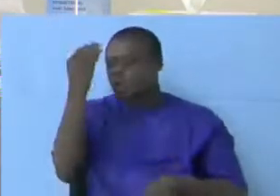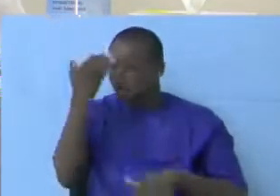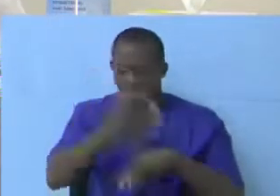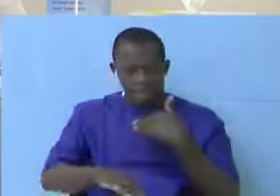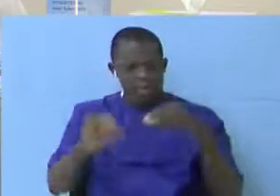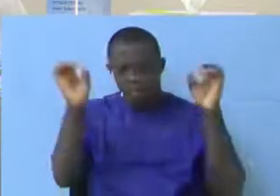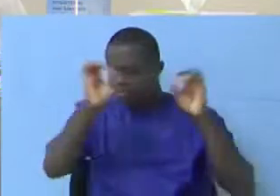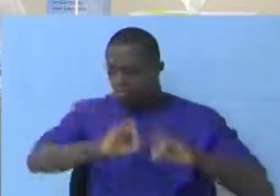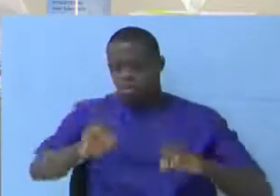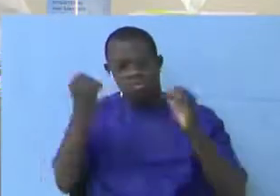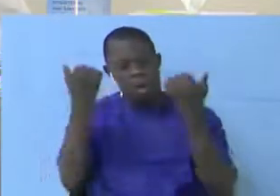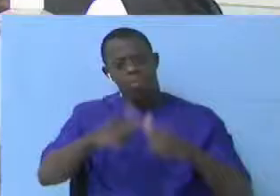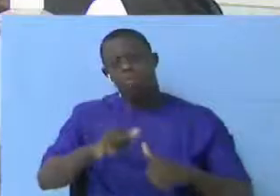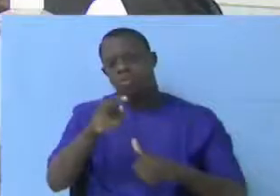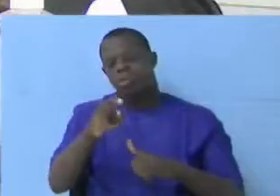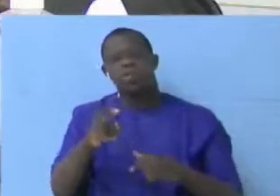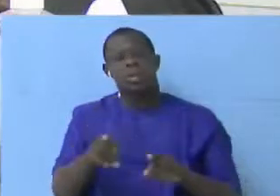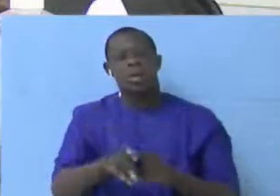My position was,